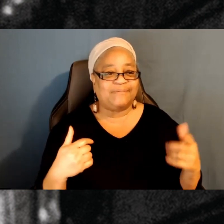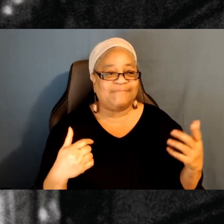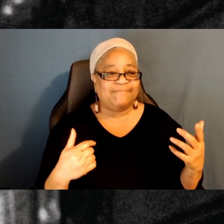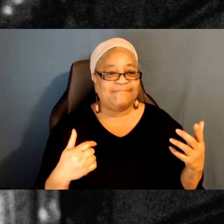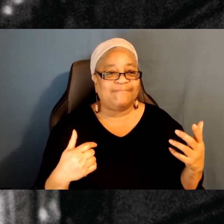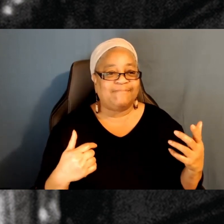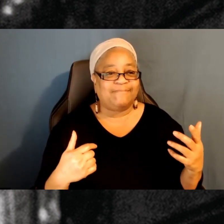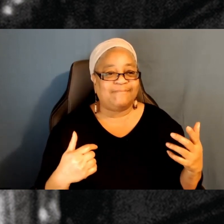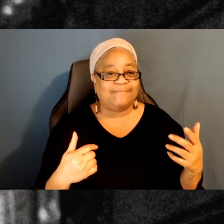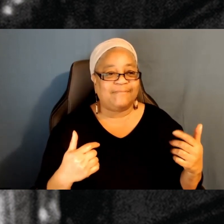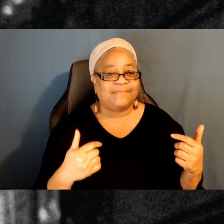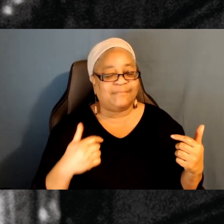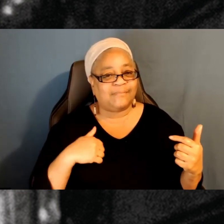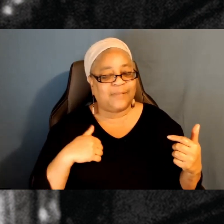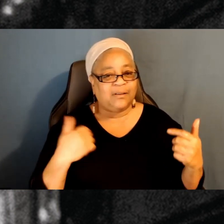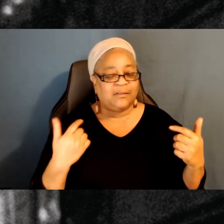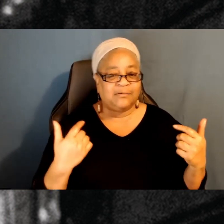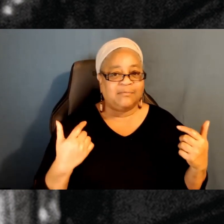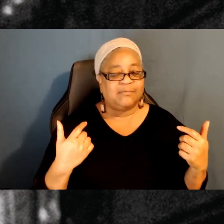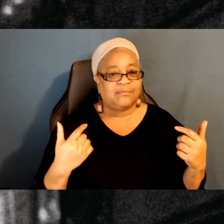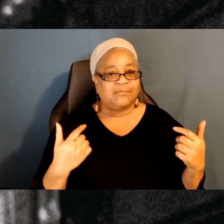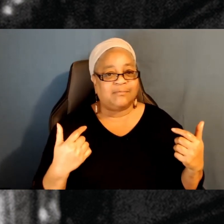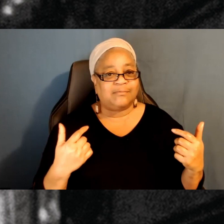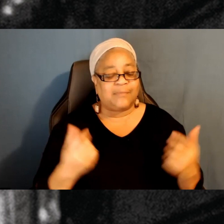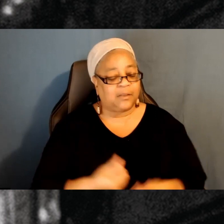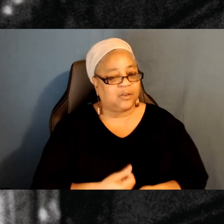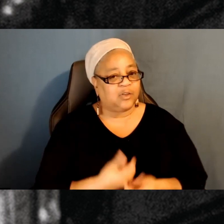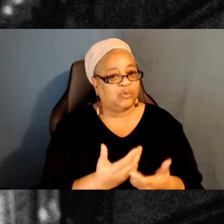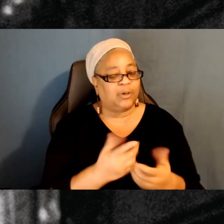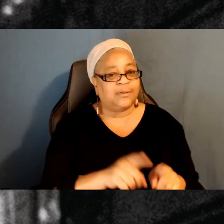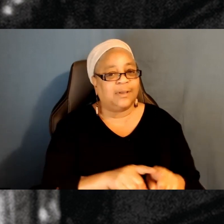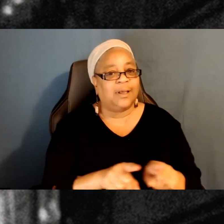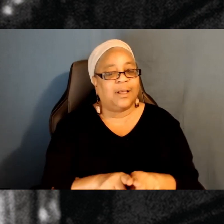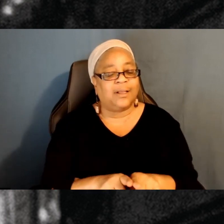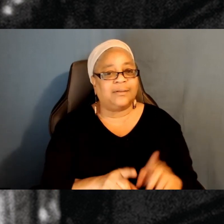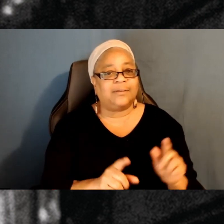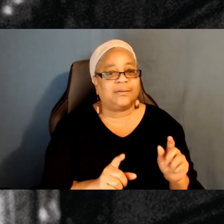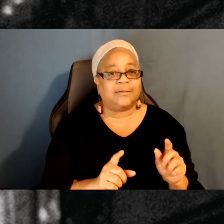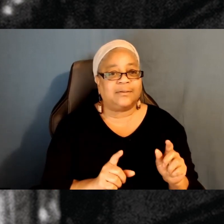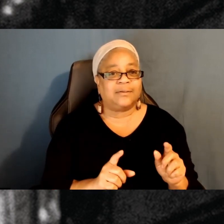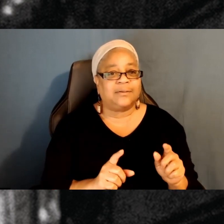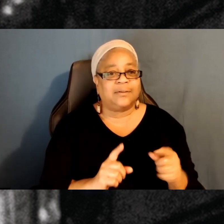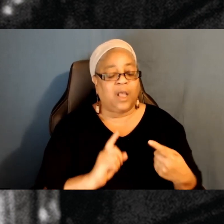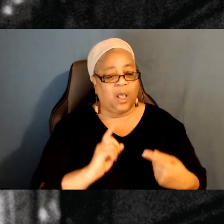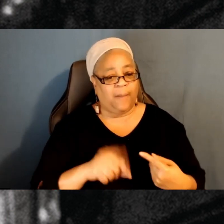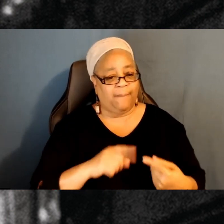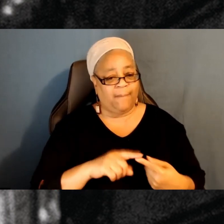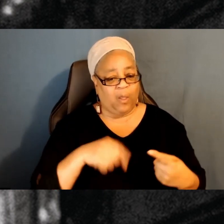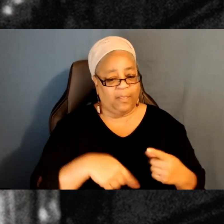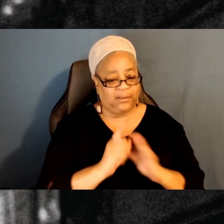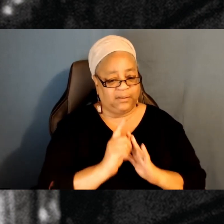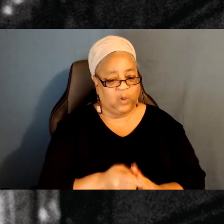I've come to really articulate as about the difficulty of this moment in which we're